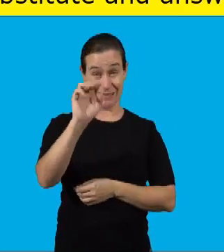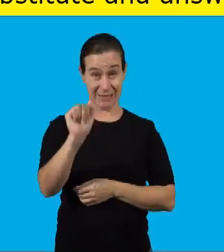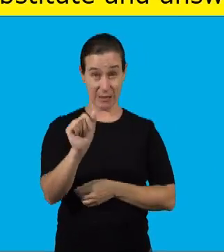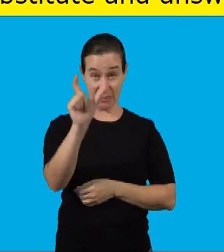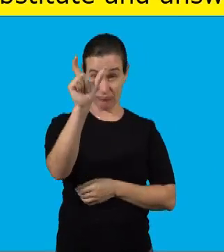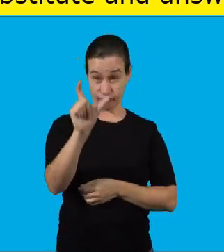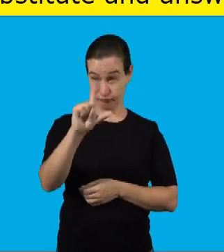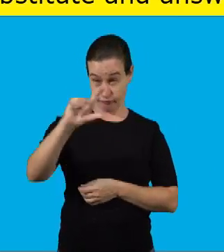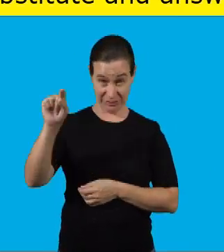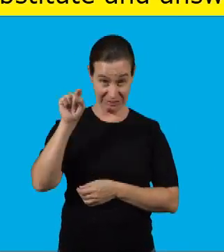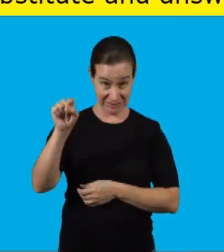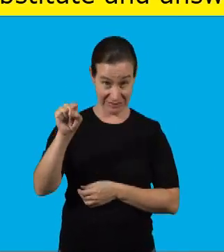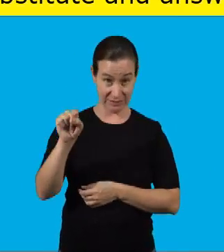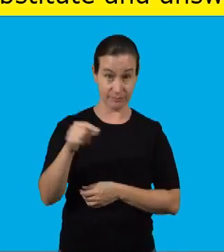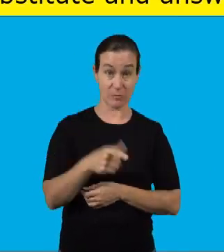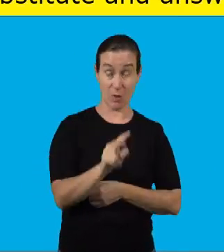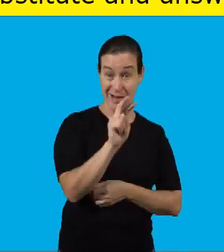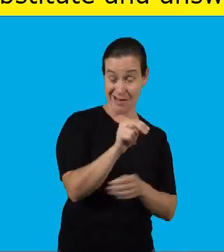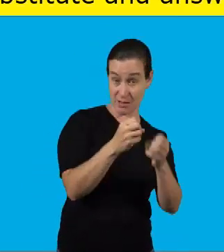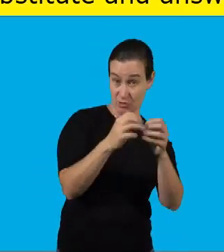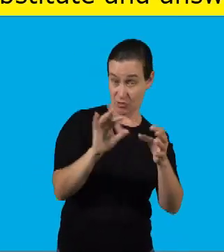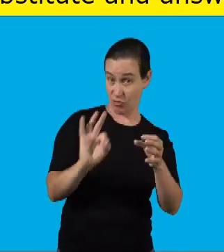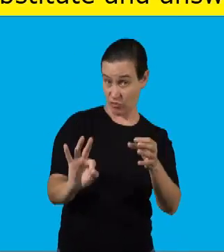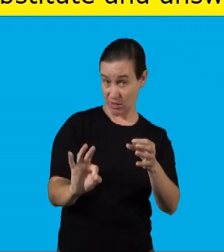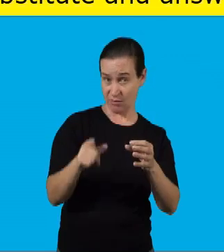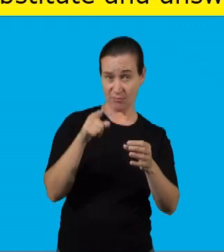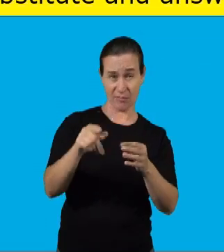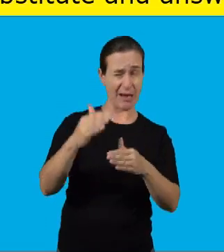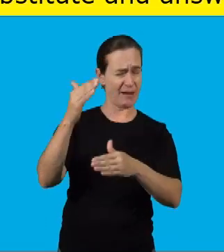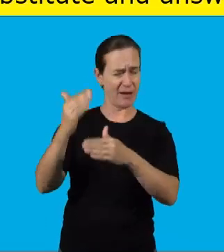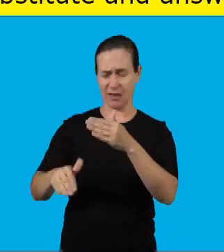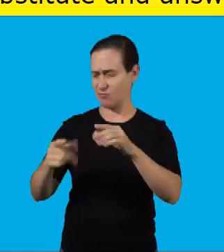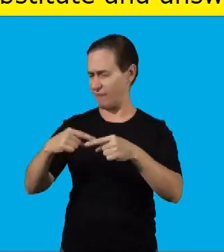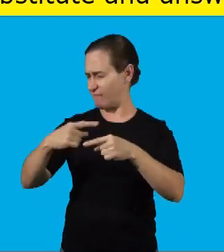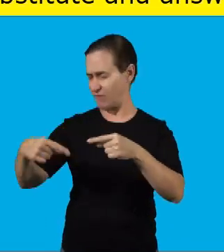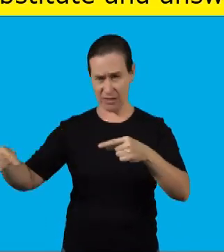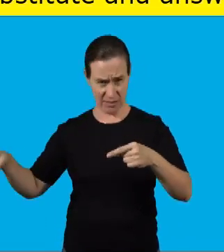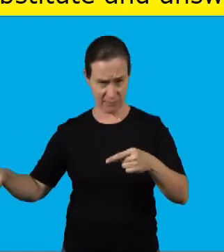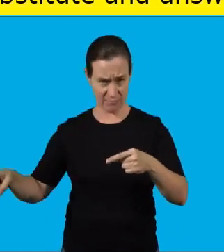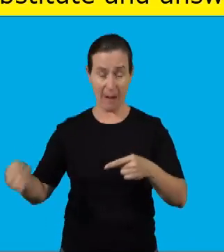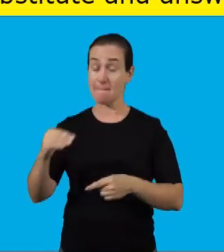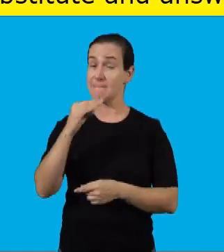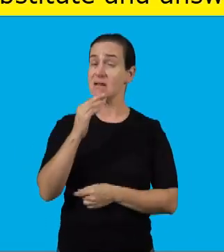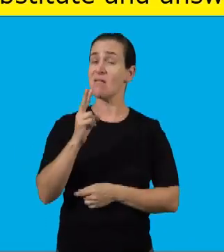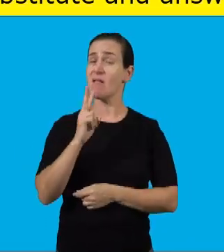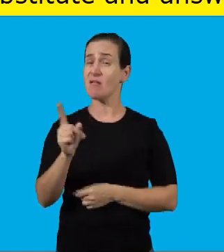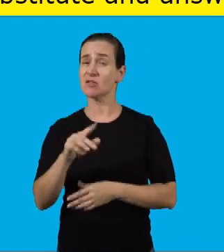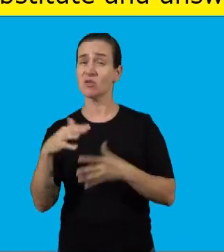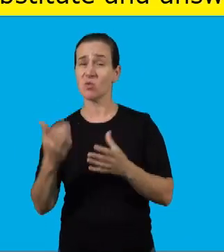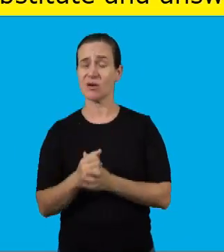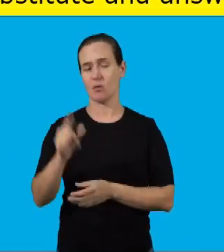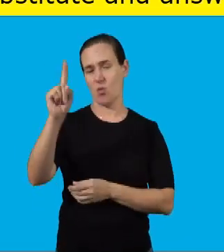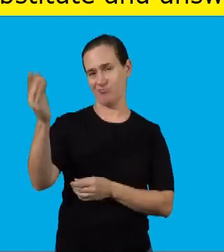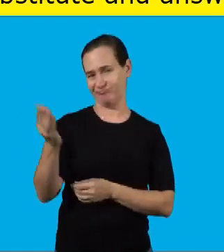notation where we were told that when n starts at 3 and ends at infinity, then the answer is going to be